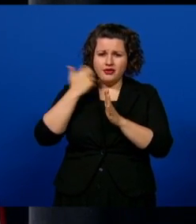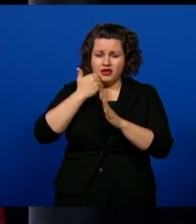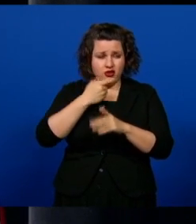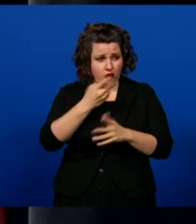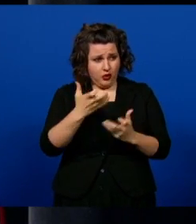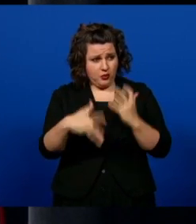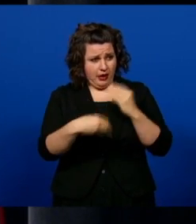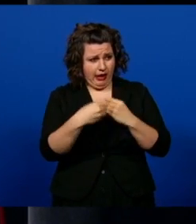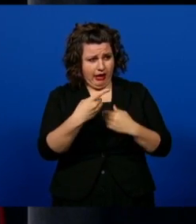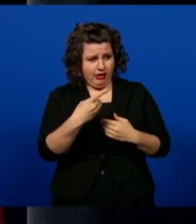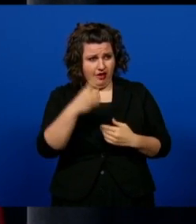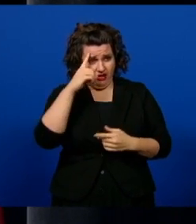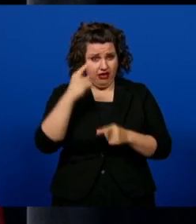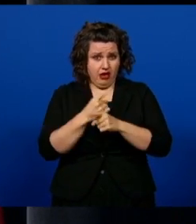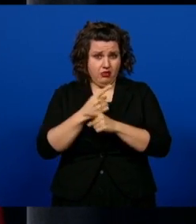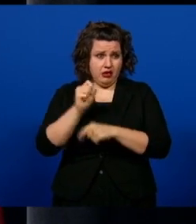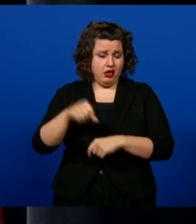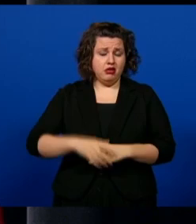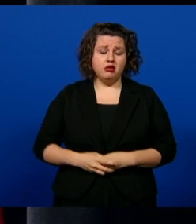to add to that? But I think that's accurate.